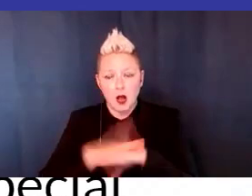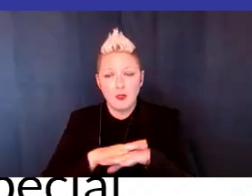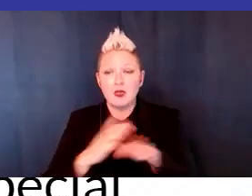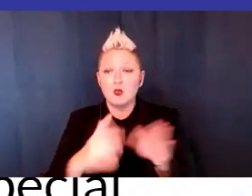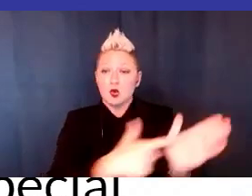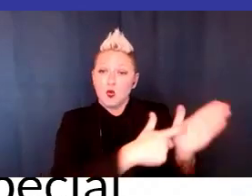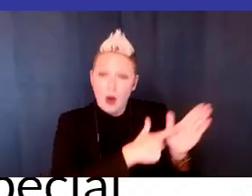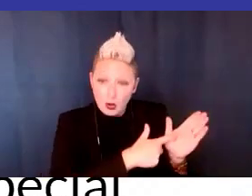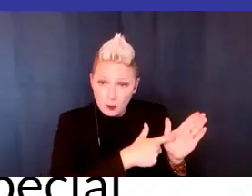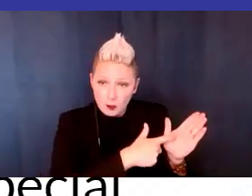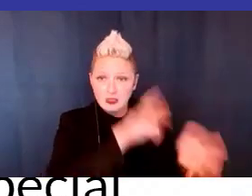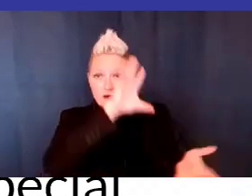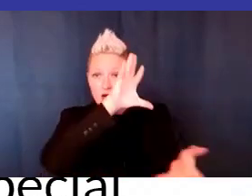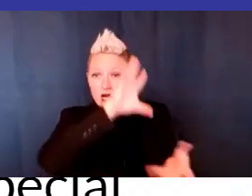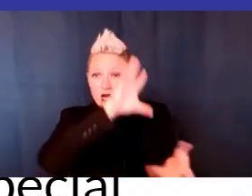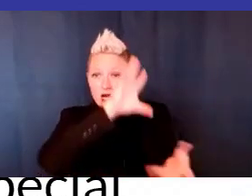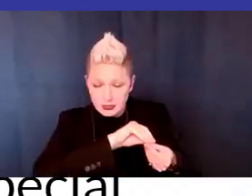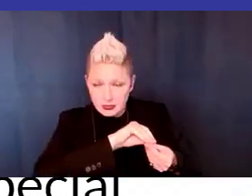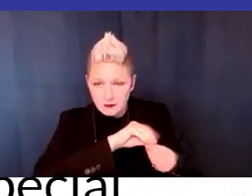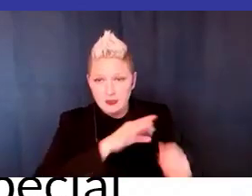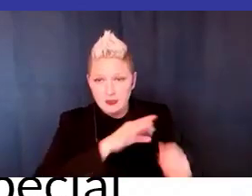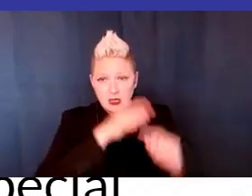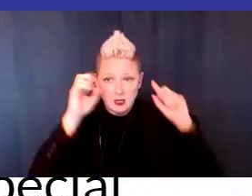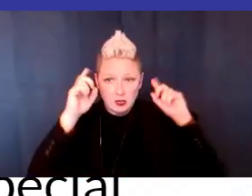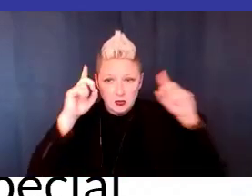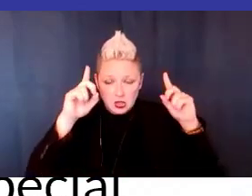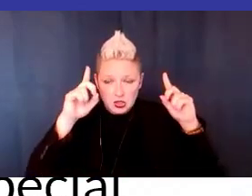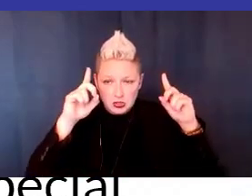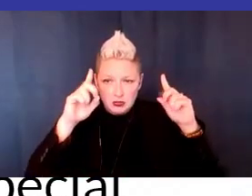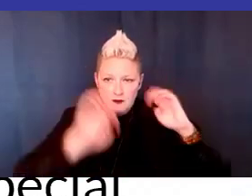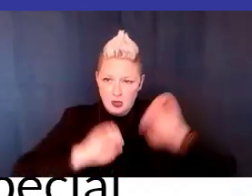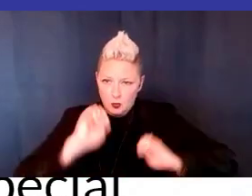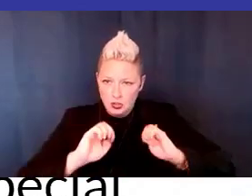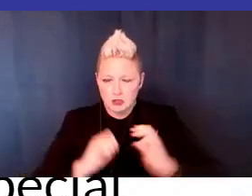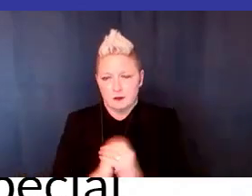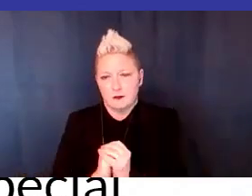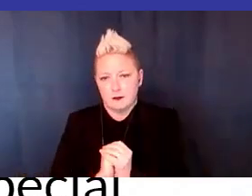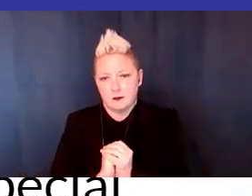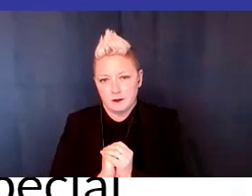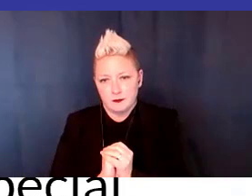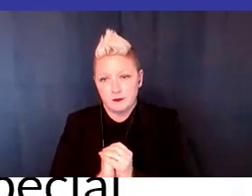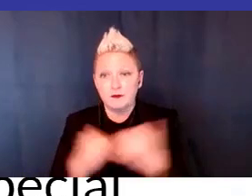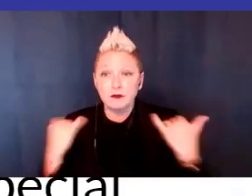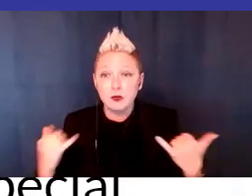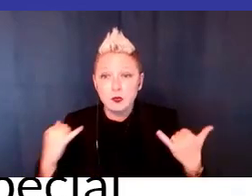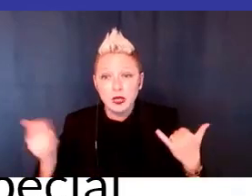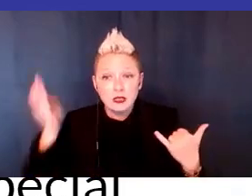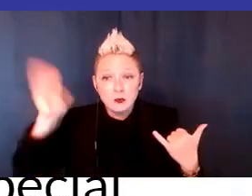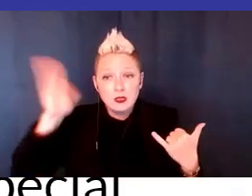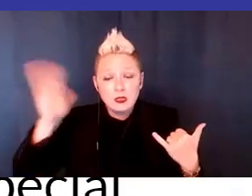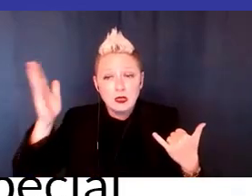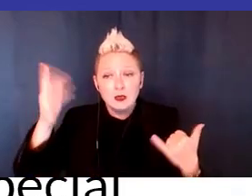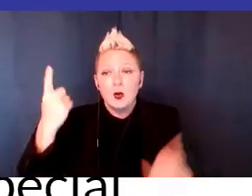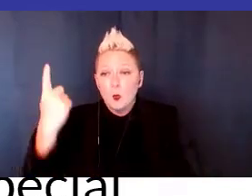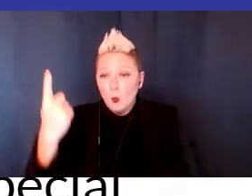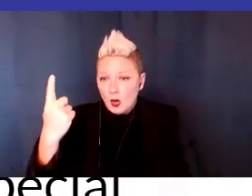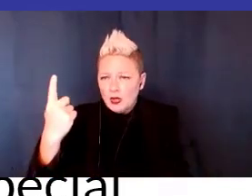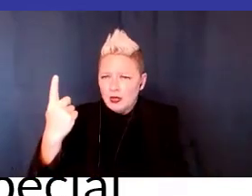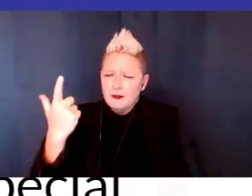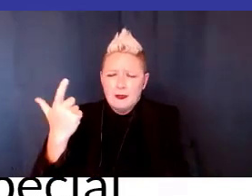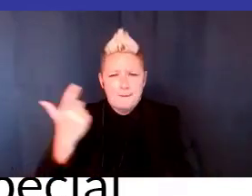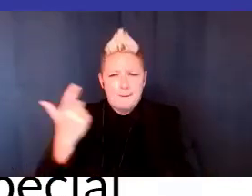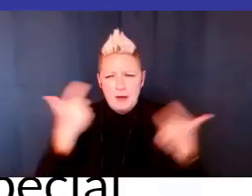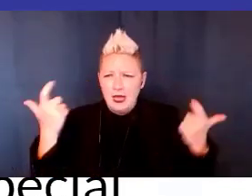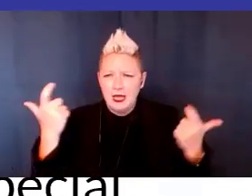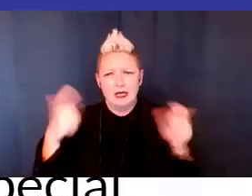of a comprehensive special education evaluation. As you will see in this presentation, one of the big hangups people